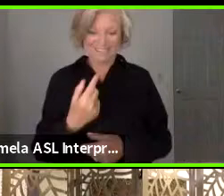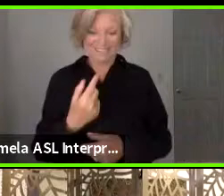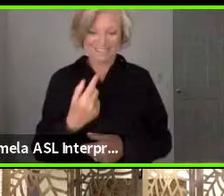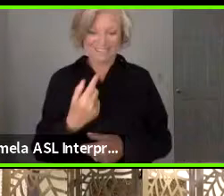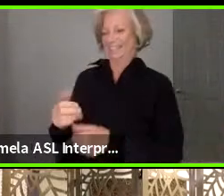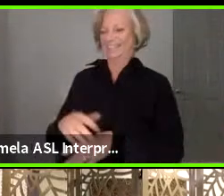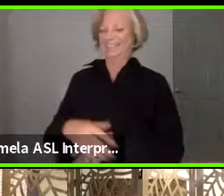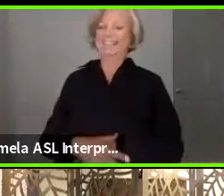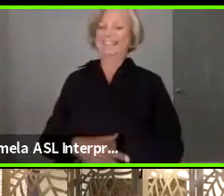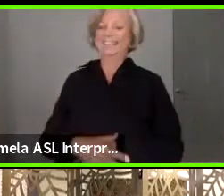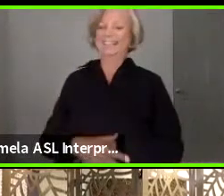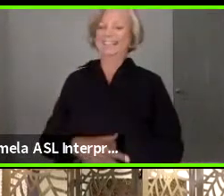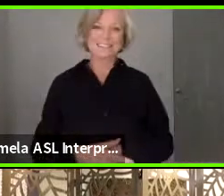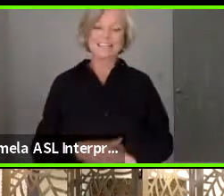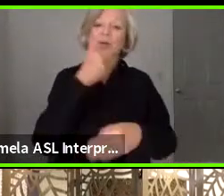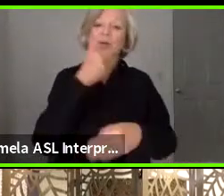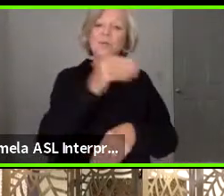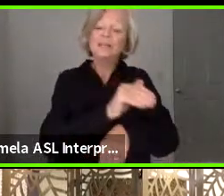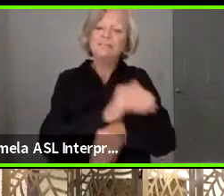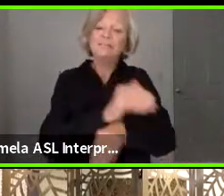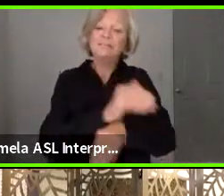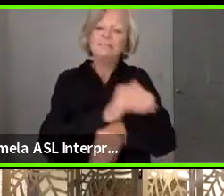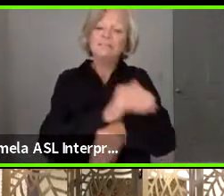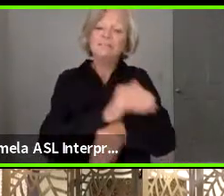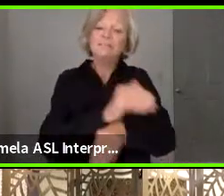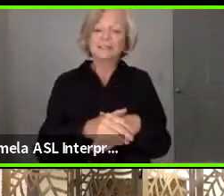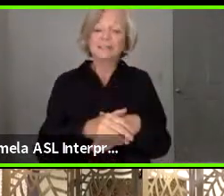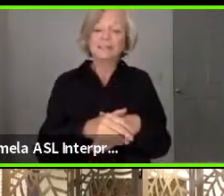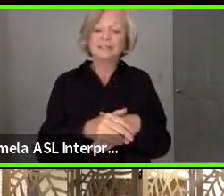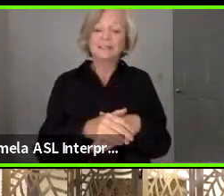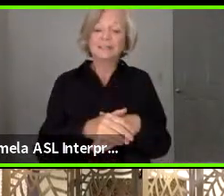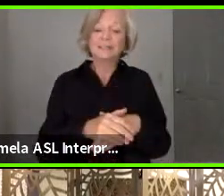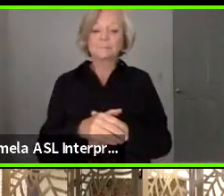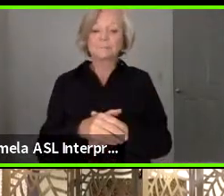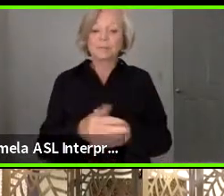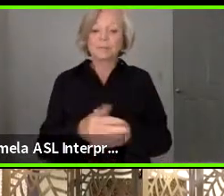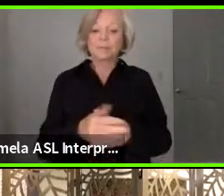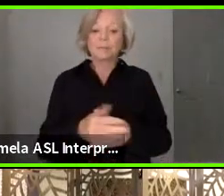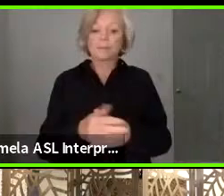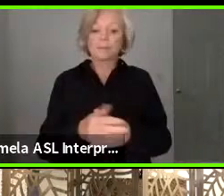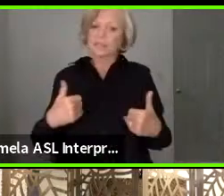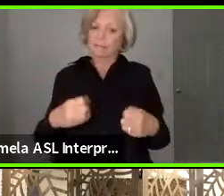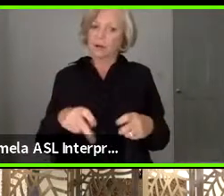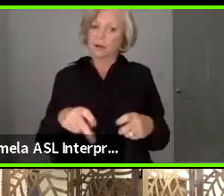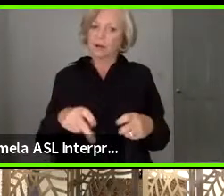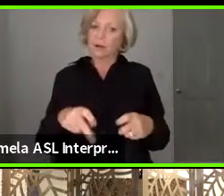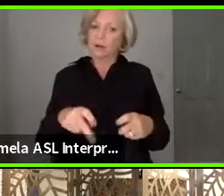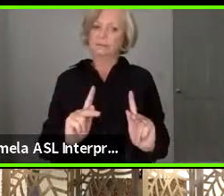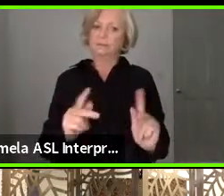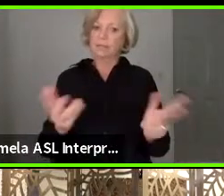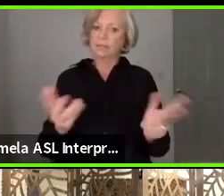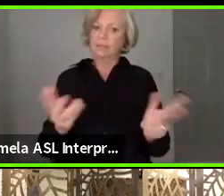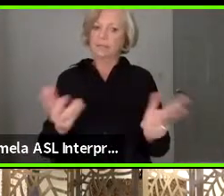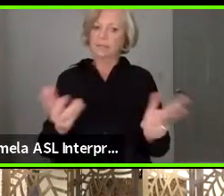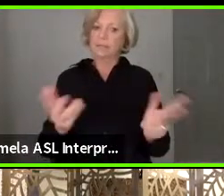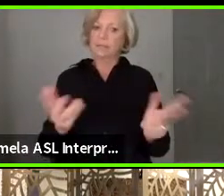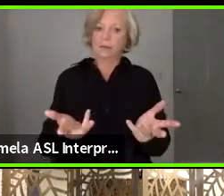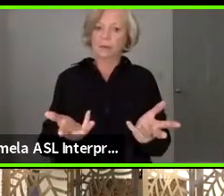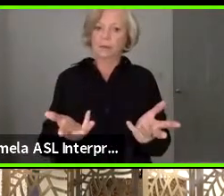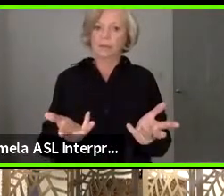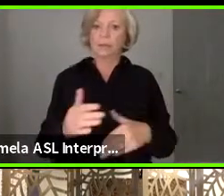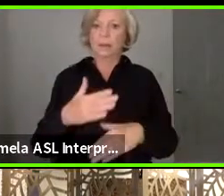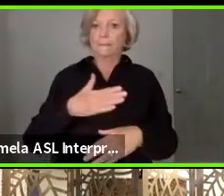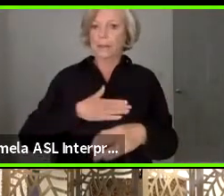Ashe. And good evening, everyone. Thank you all so much for allowing the opportunity to be here. As Greg has said, I'm Dr. Misha